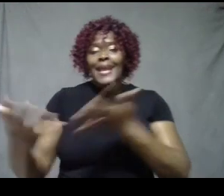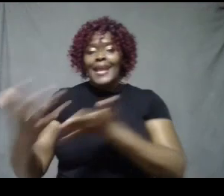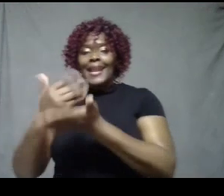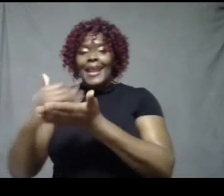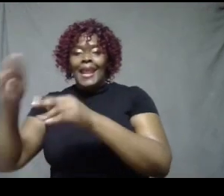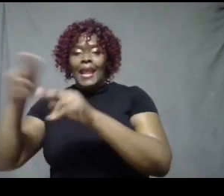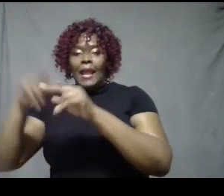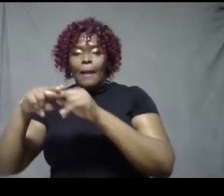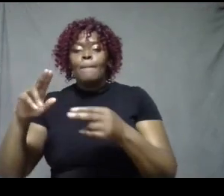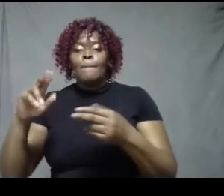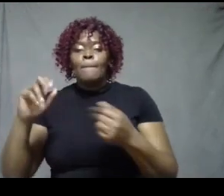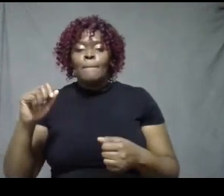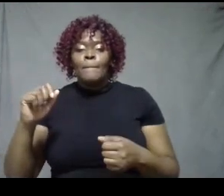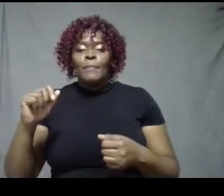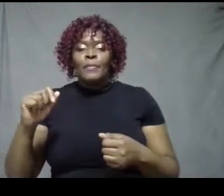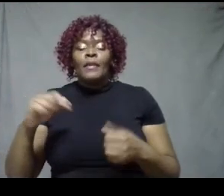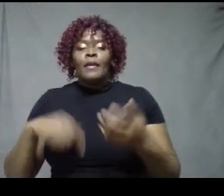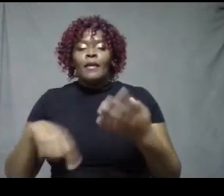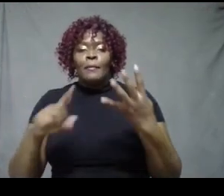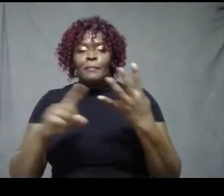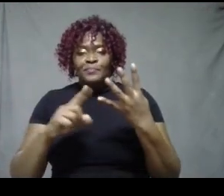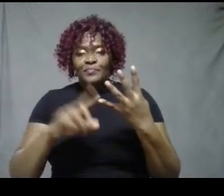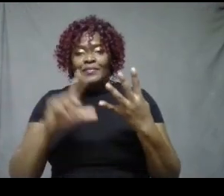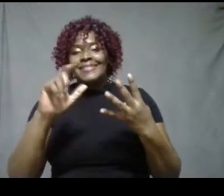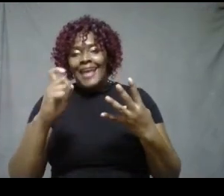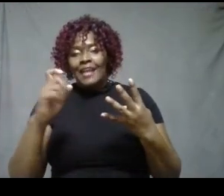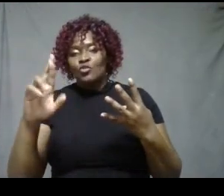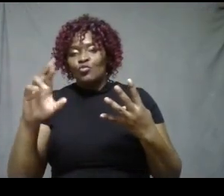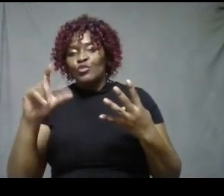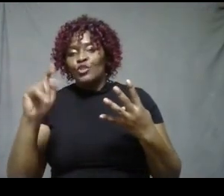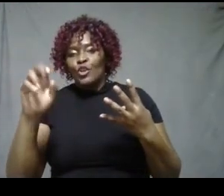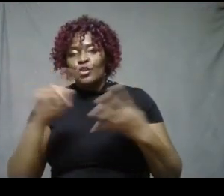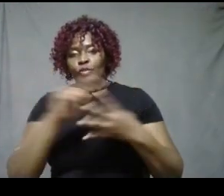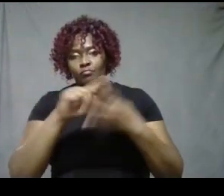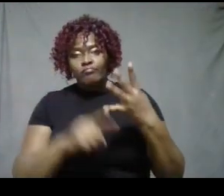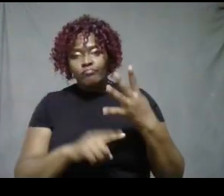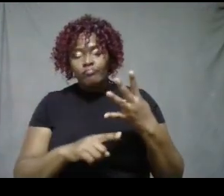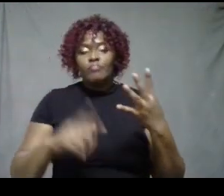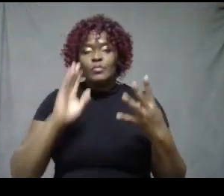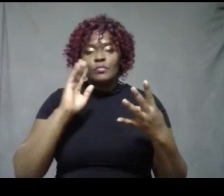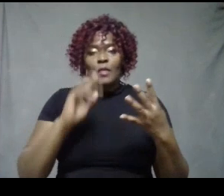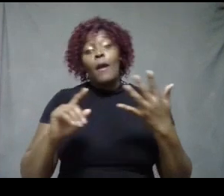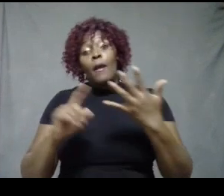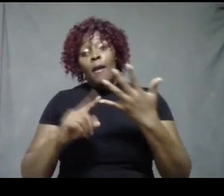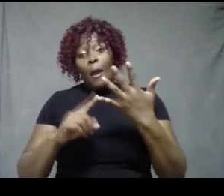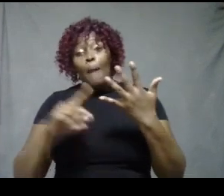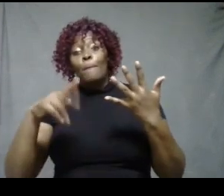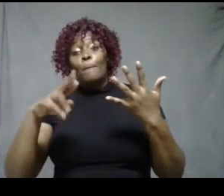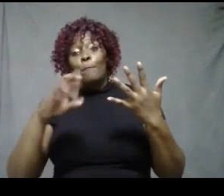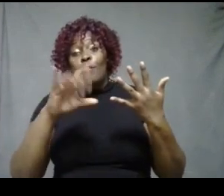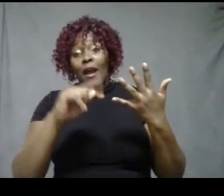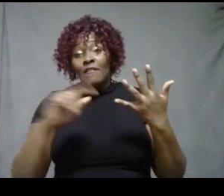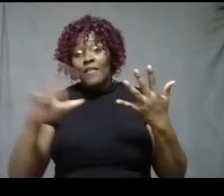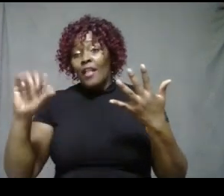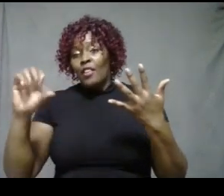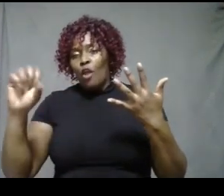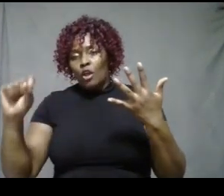returns, like you mentioned, profit and loss statements. Those are the main documents that we're going to be requesting, and those are going to be the ones that are most challenging as